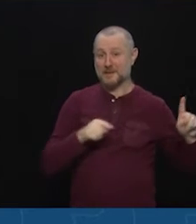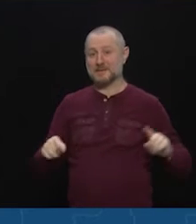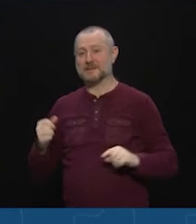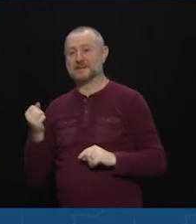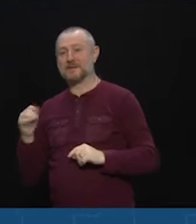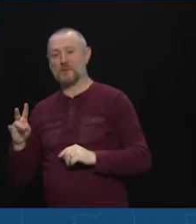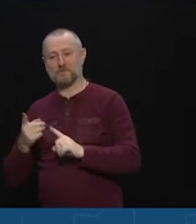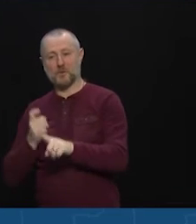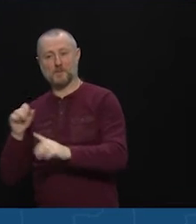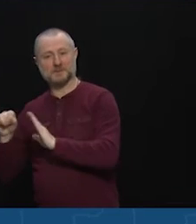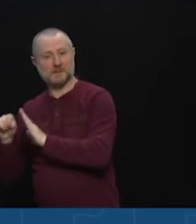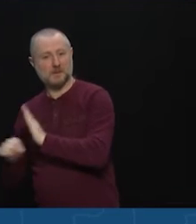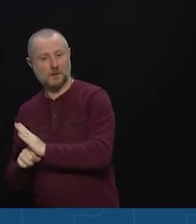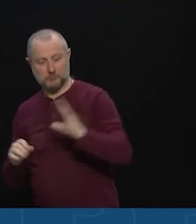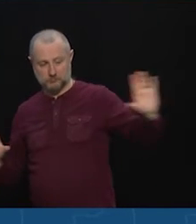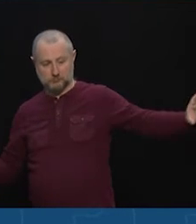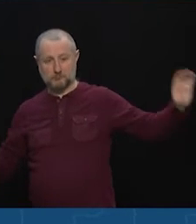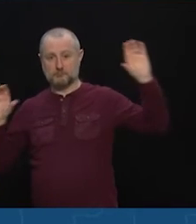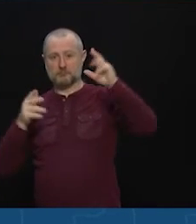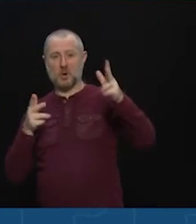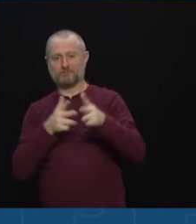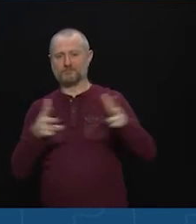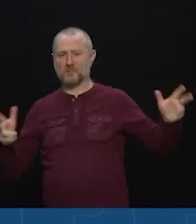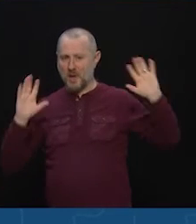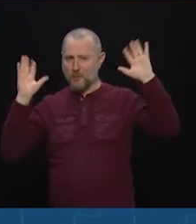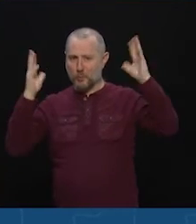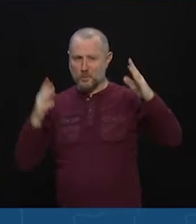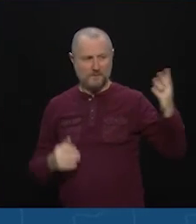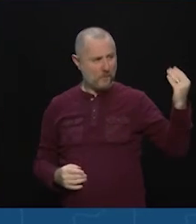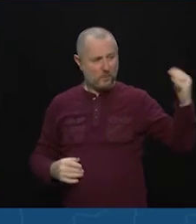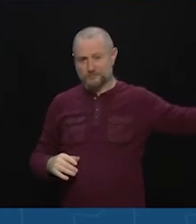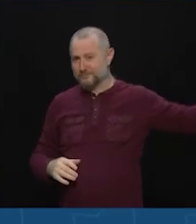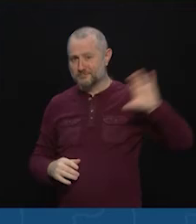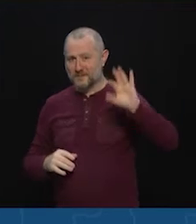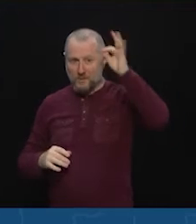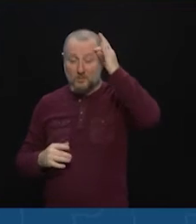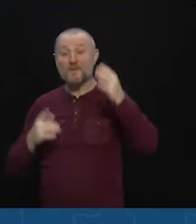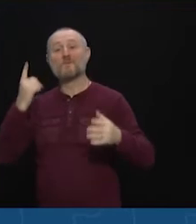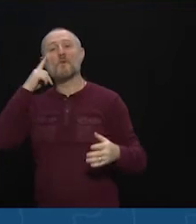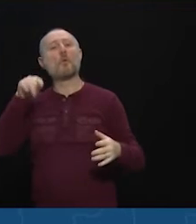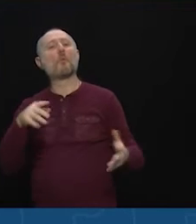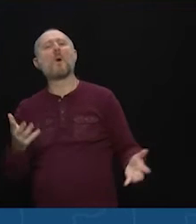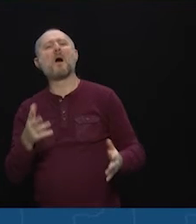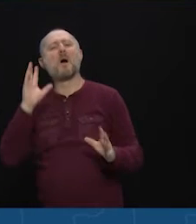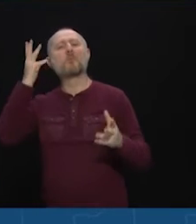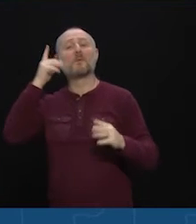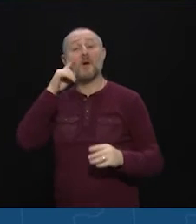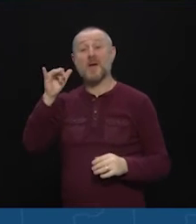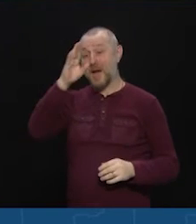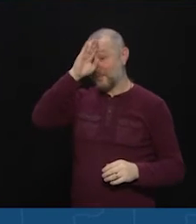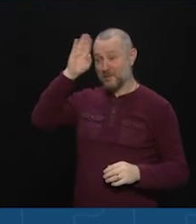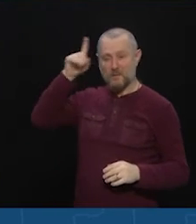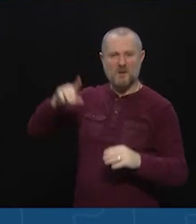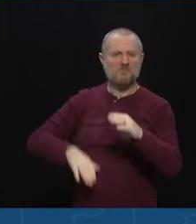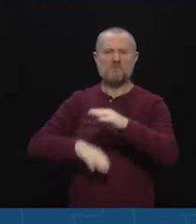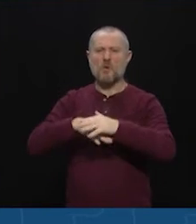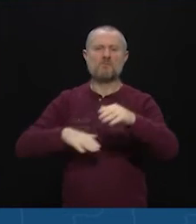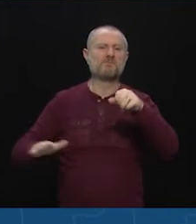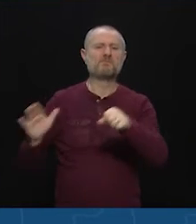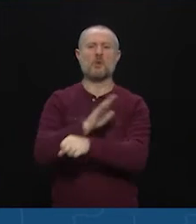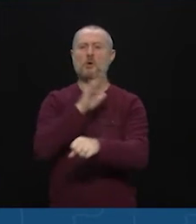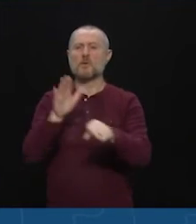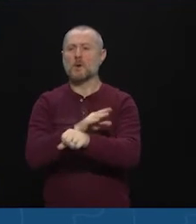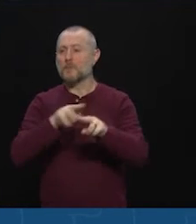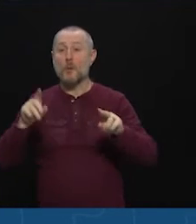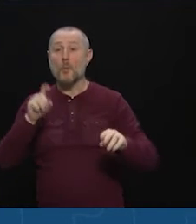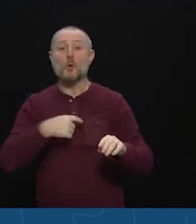units? We often have to transfer patients from hospitals because hospitals have reached capacity in many parts of our state. They need to be able